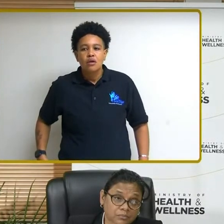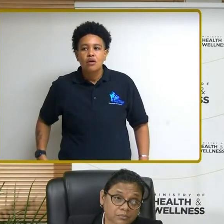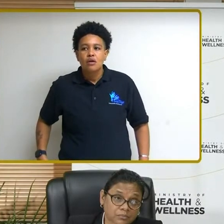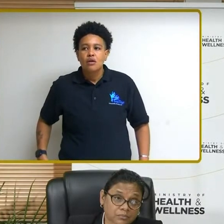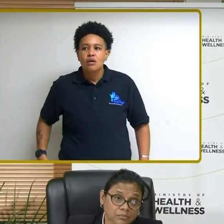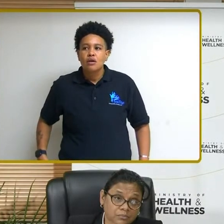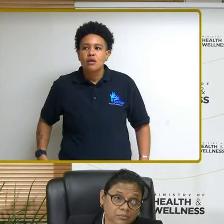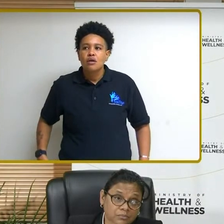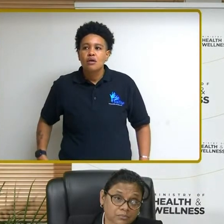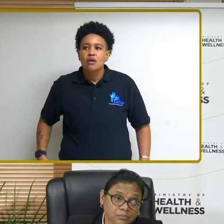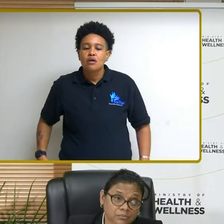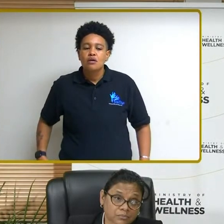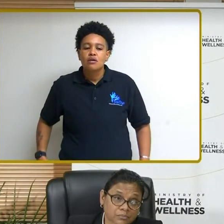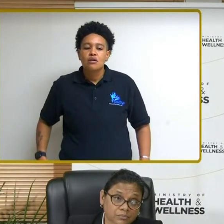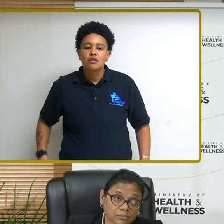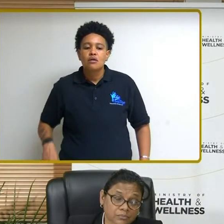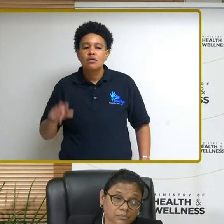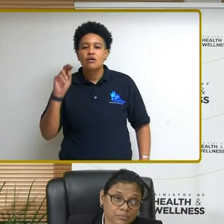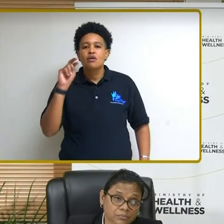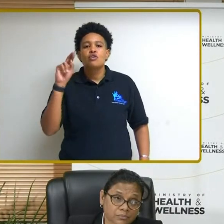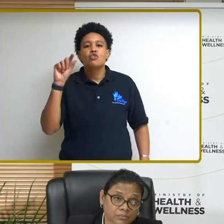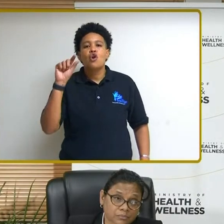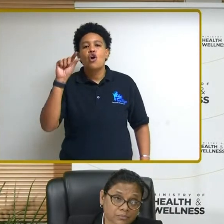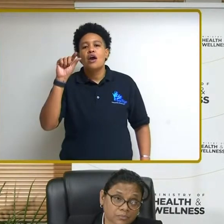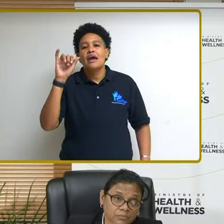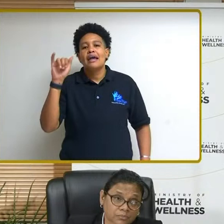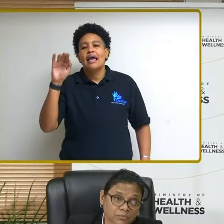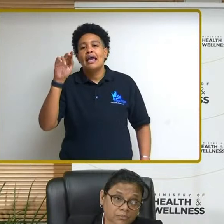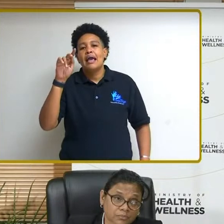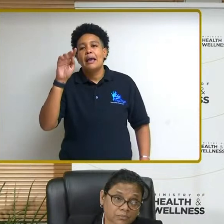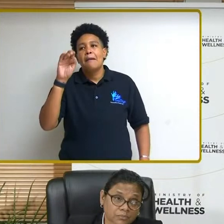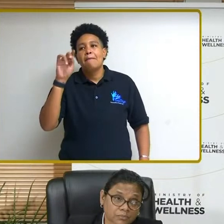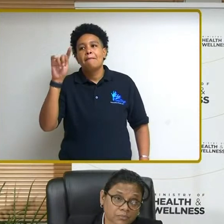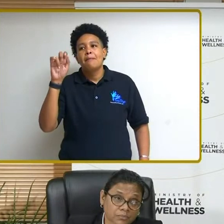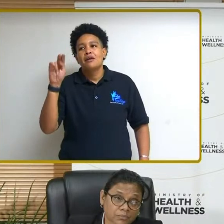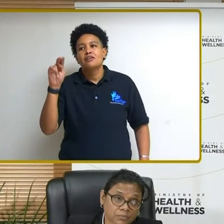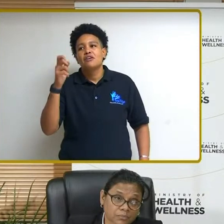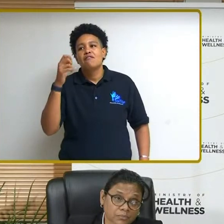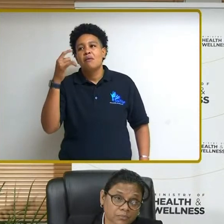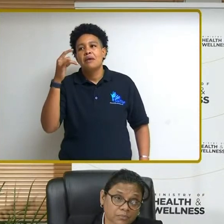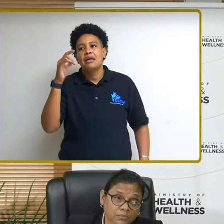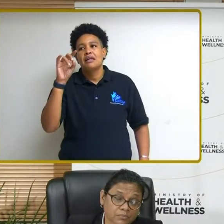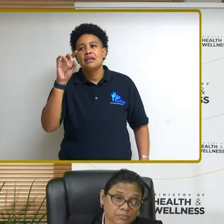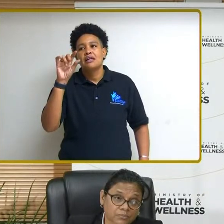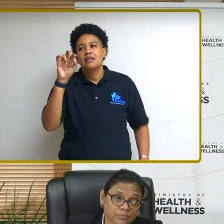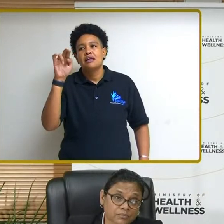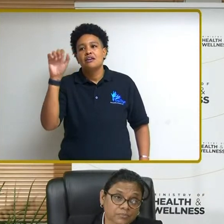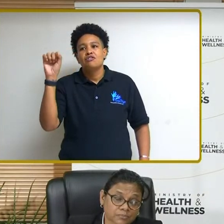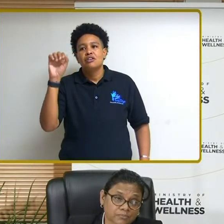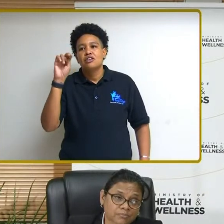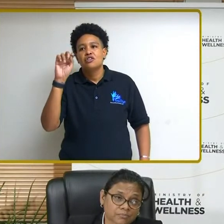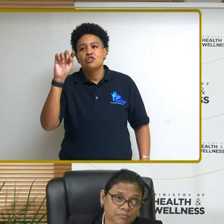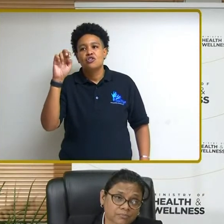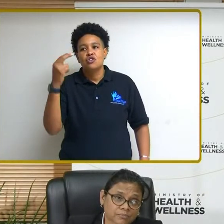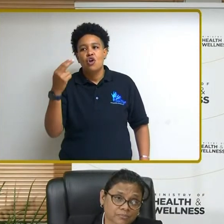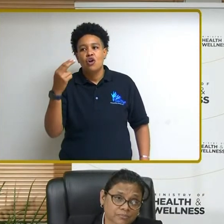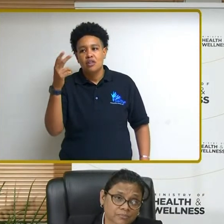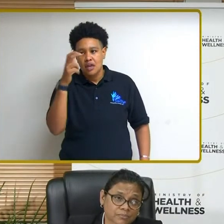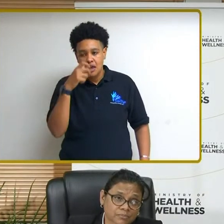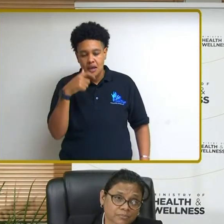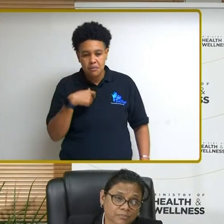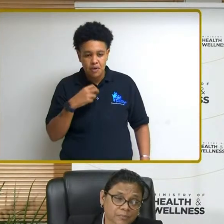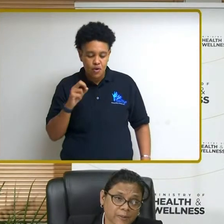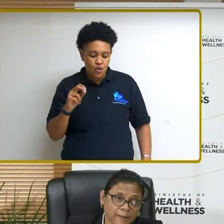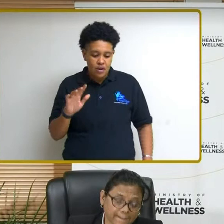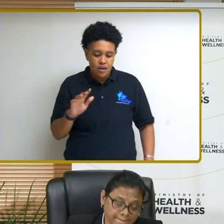Okay. Nora Gay Banton from 18 Degrees North. Are you hearing me? Yes, we are.